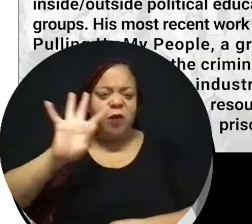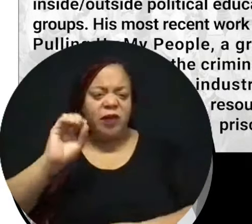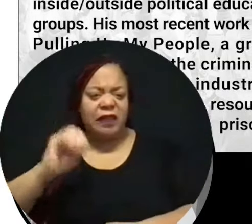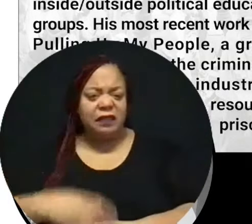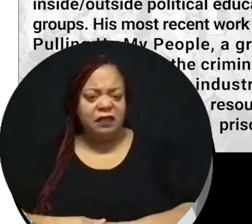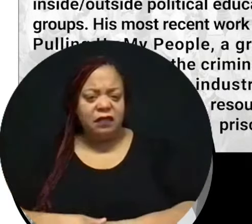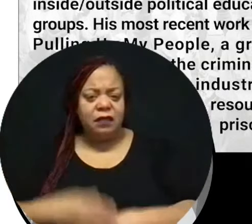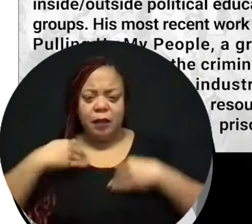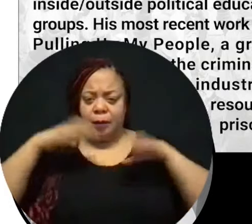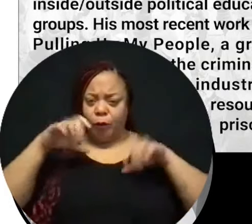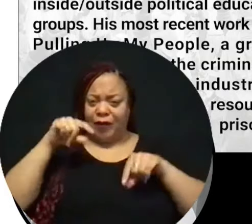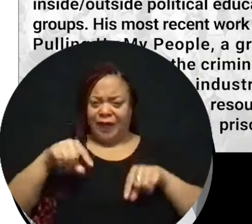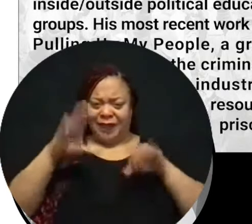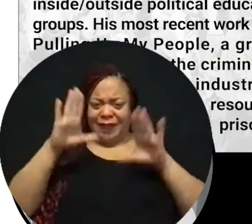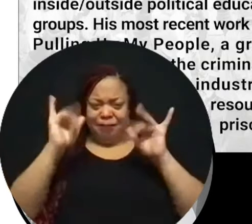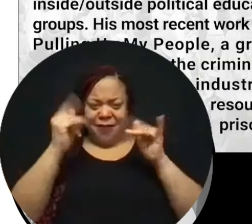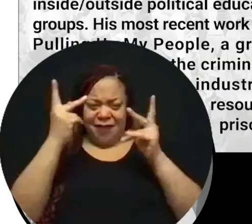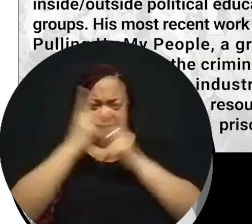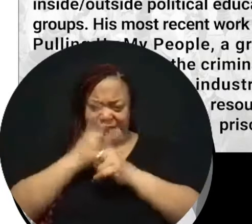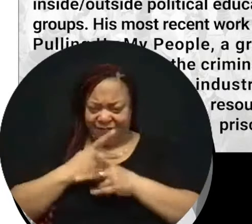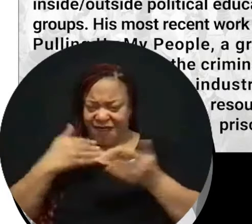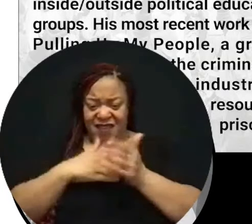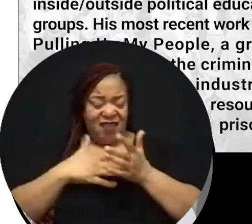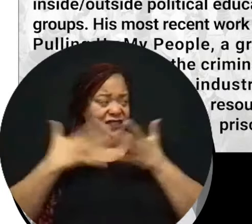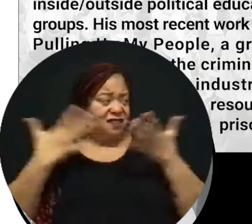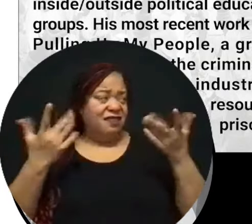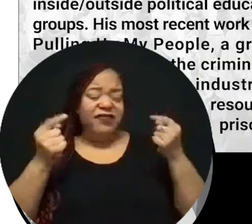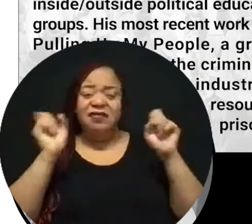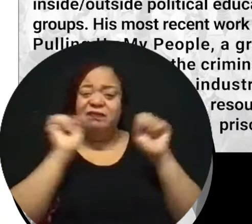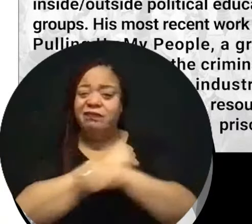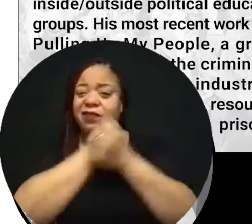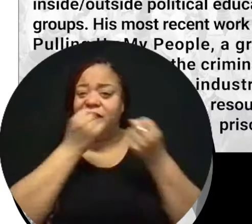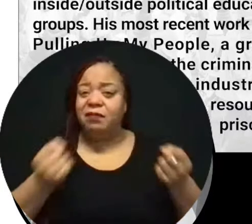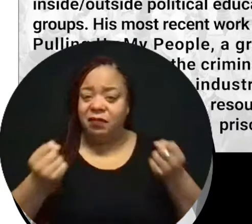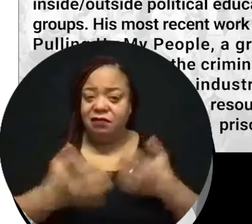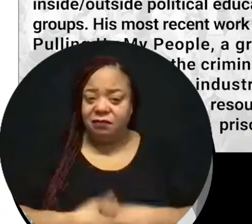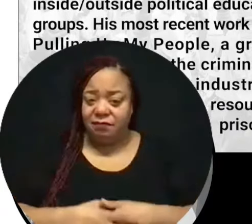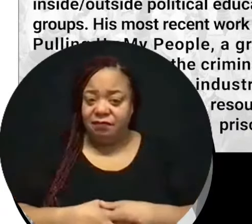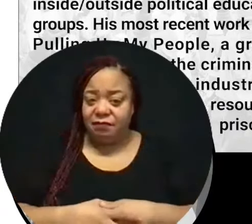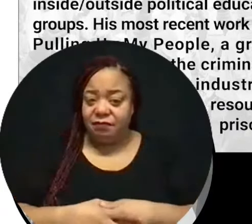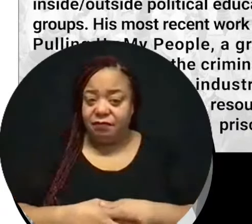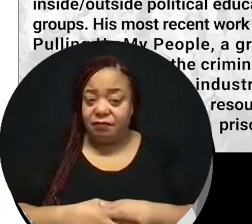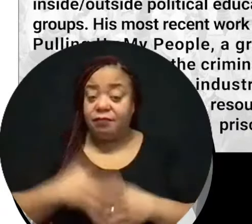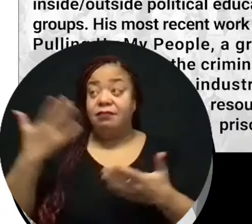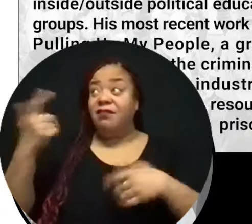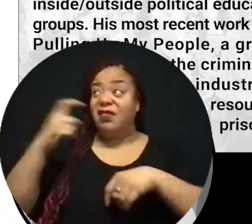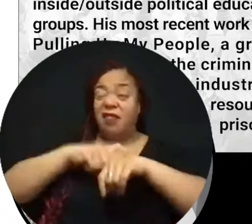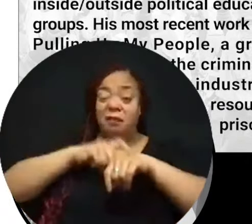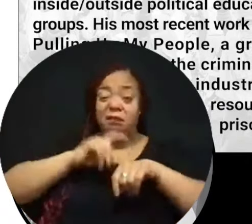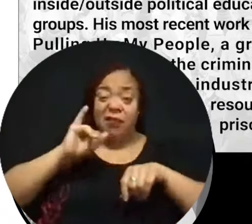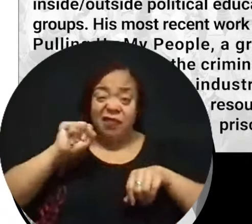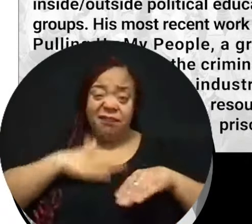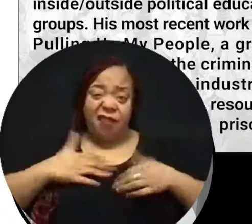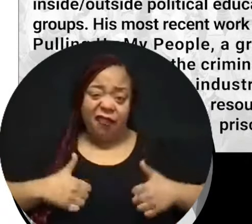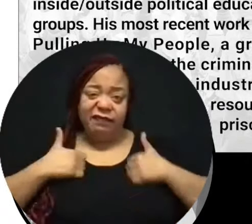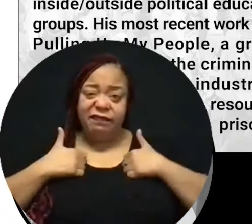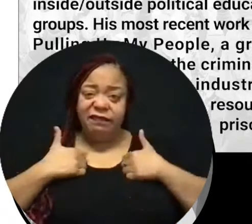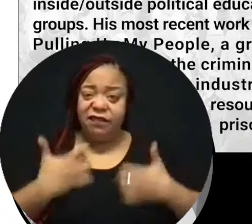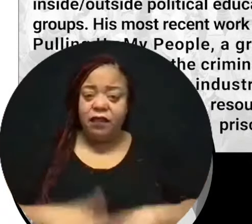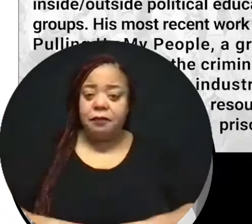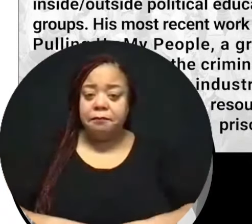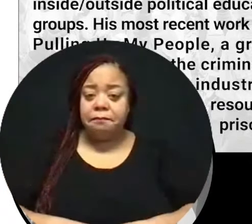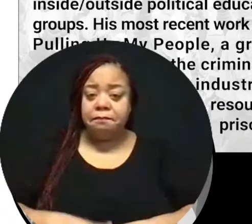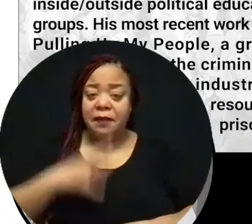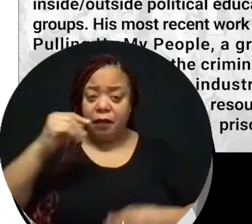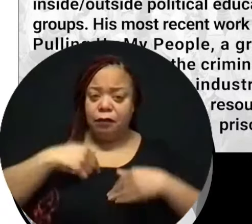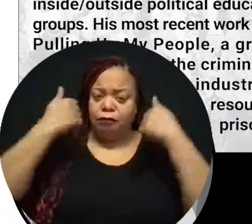is survivable. I'm comparing it to death. Will I survive prison? Then when I got to Fayette, I